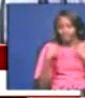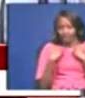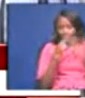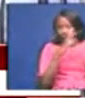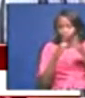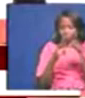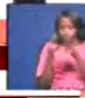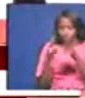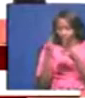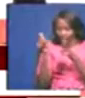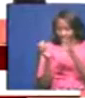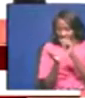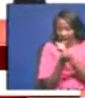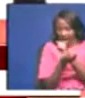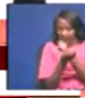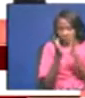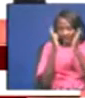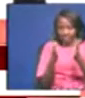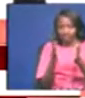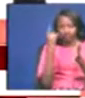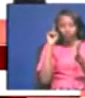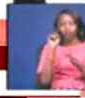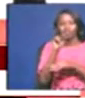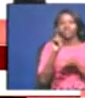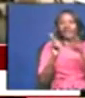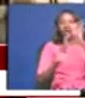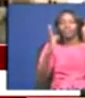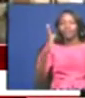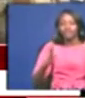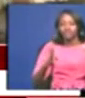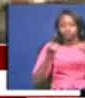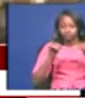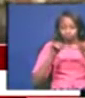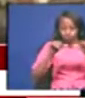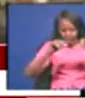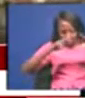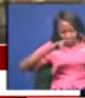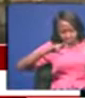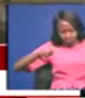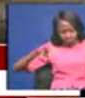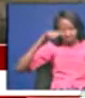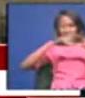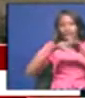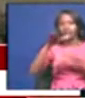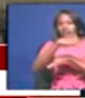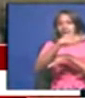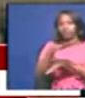appointed advisories of the president and the cabinet, will then undergo vetting by parliament on their suitability